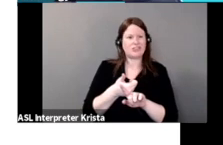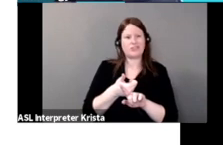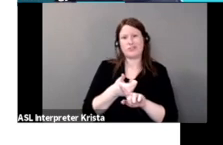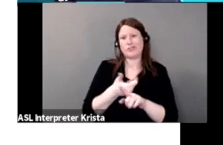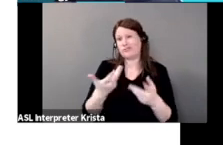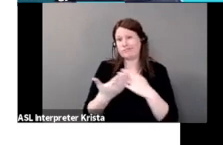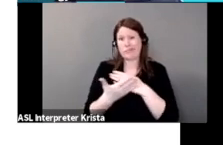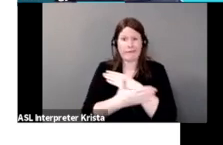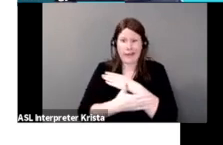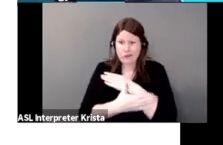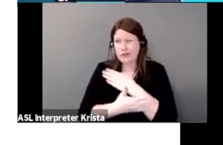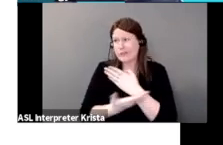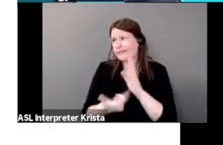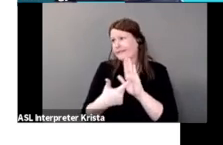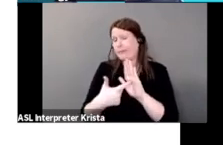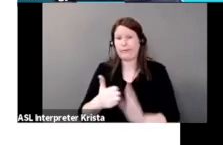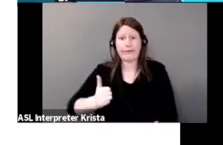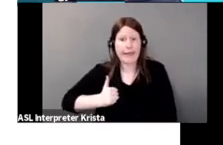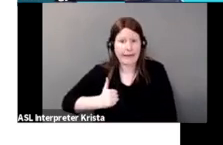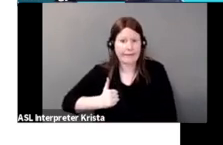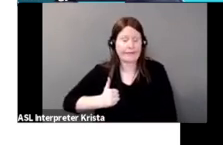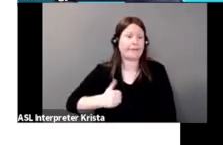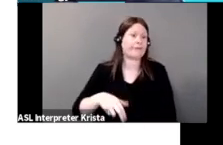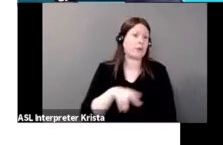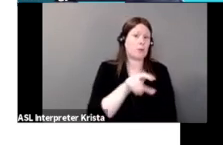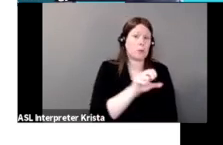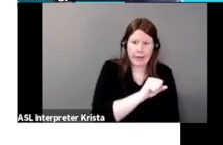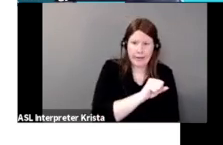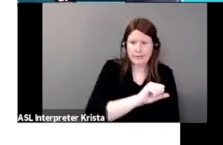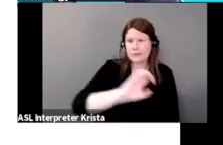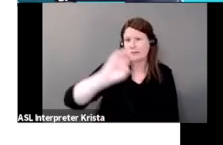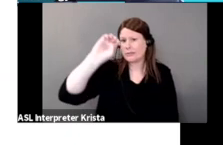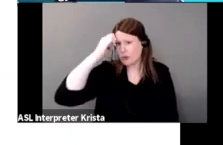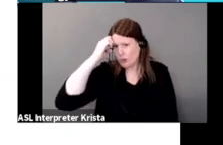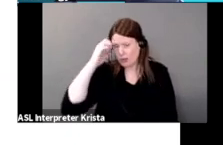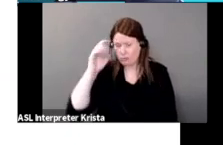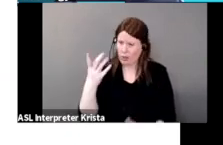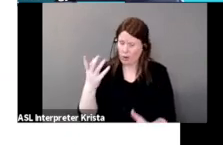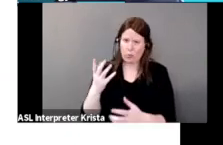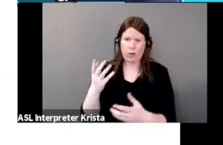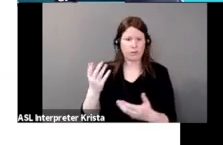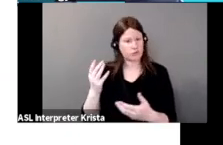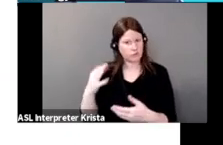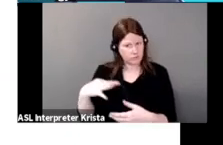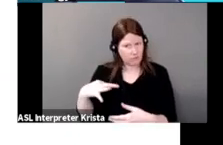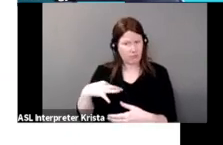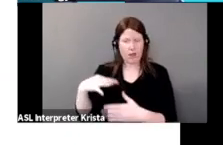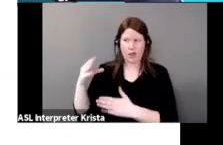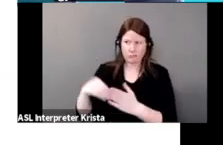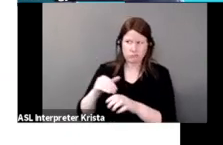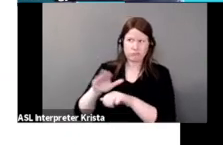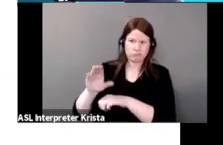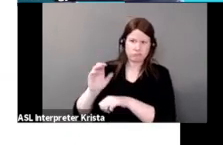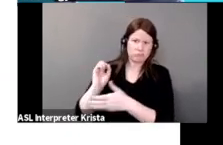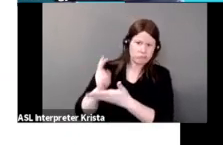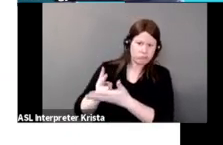the US, perhaps Europe, wherever you want the trademark, and each trademark class or area